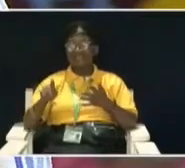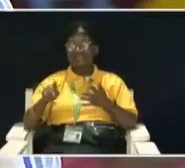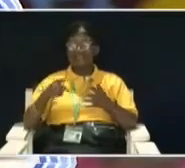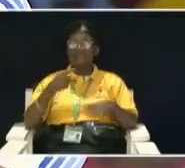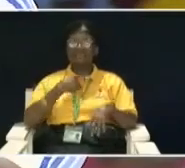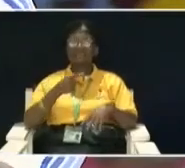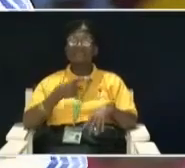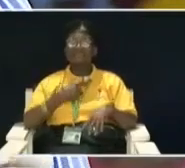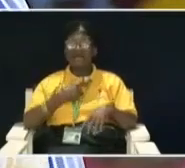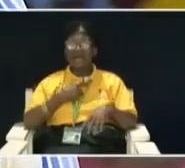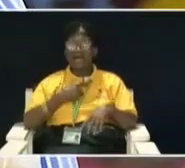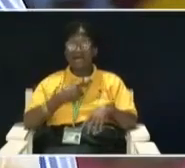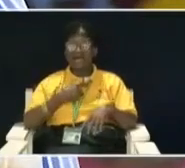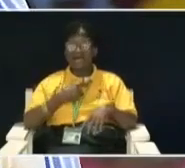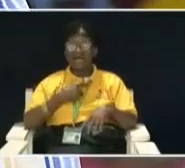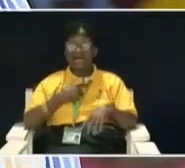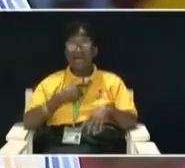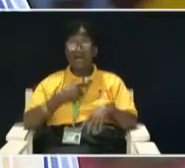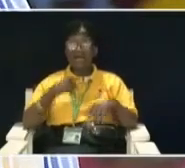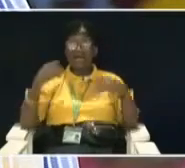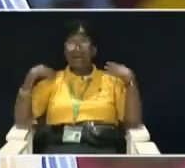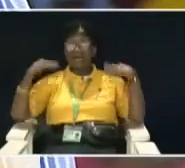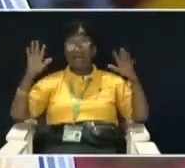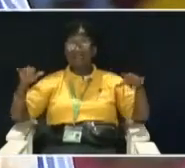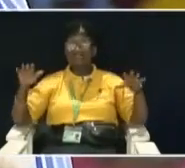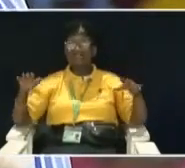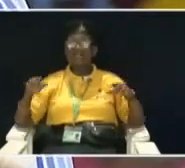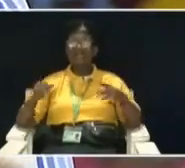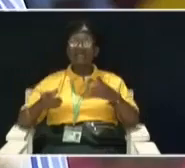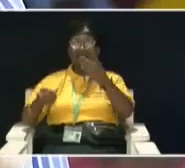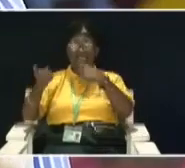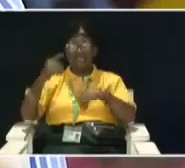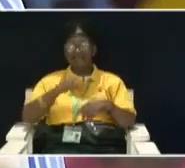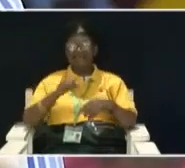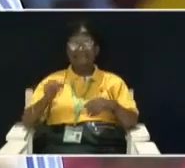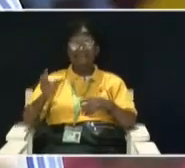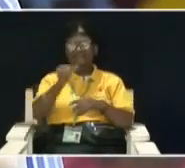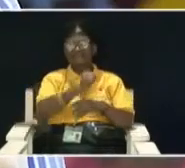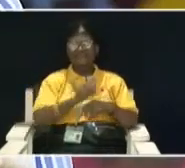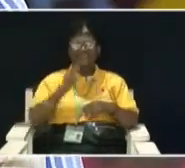Peter, an angel came and took him away. By the